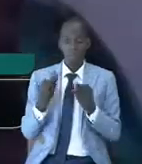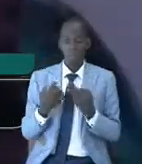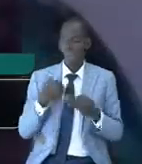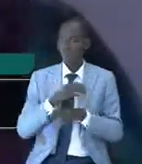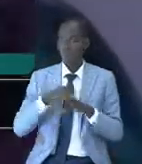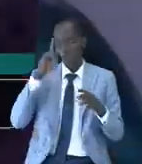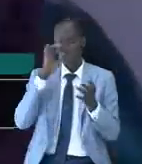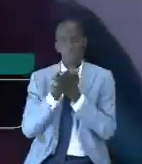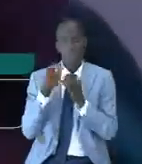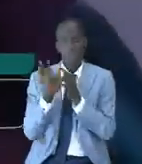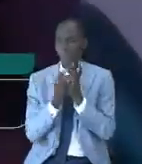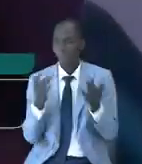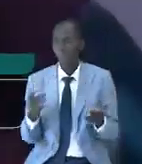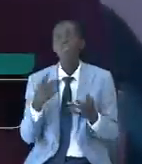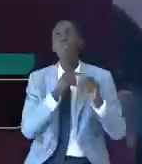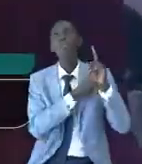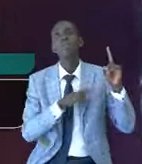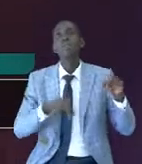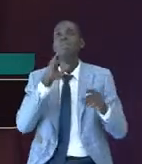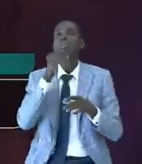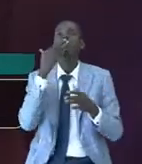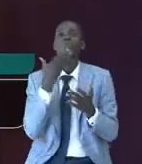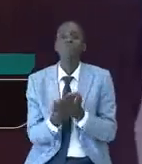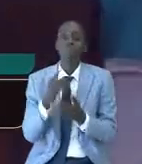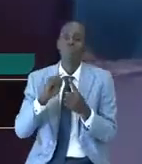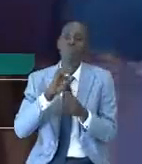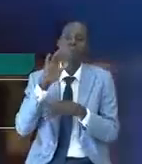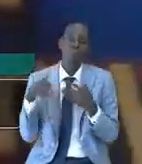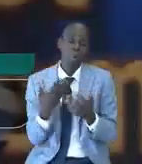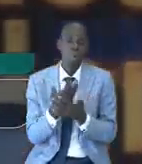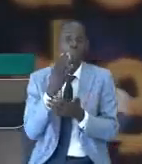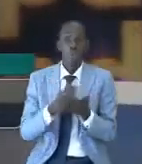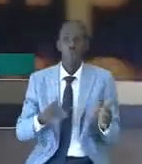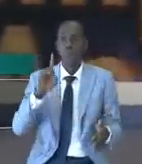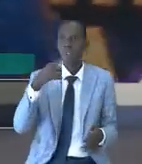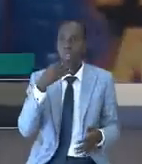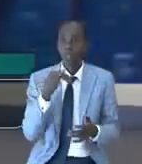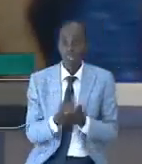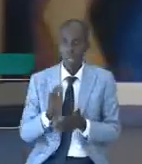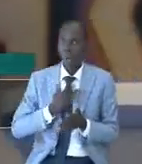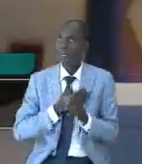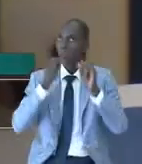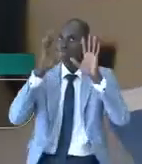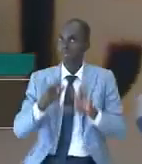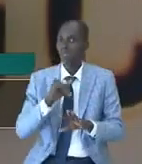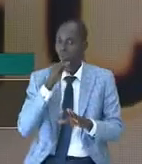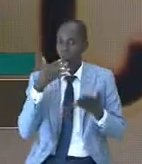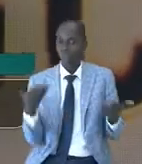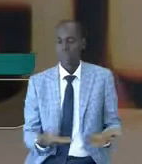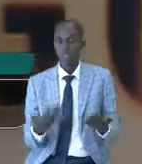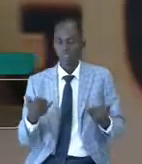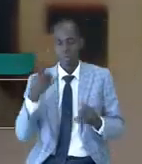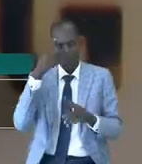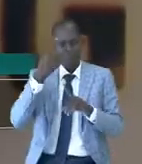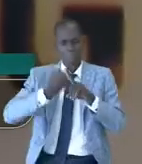is good to all. Somebody there says that, our teacher has not even showed up now for some months, for some years.